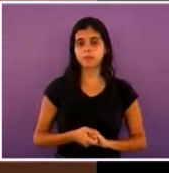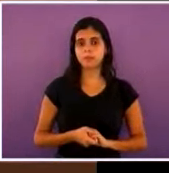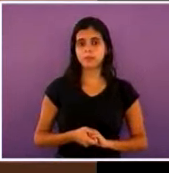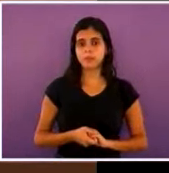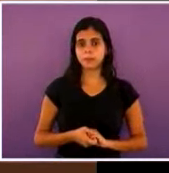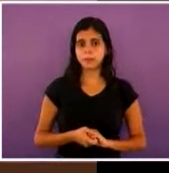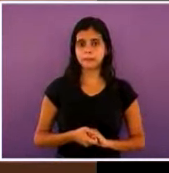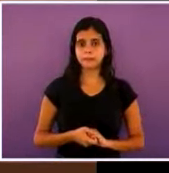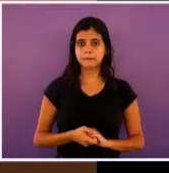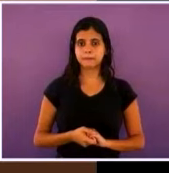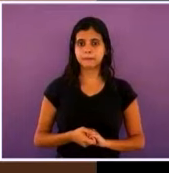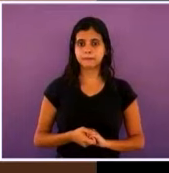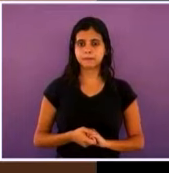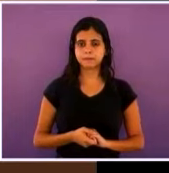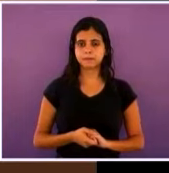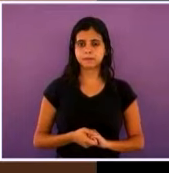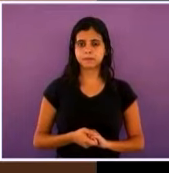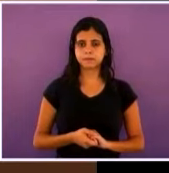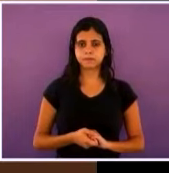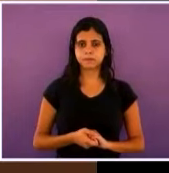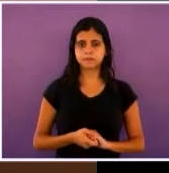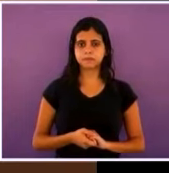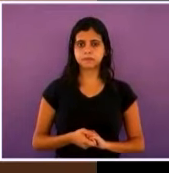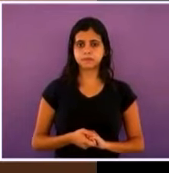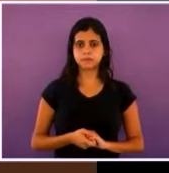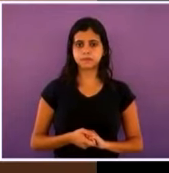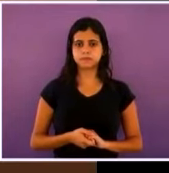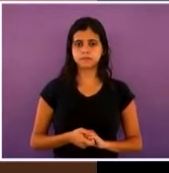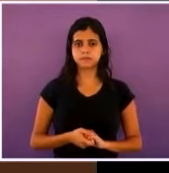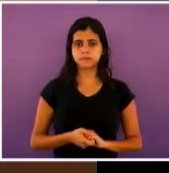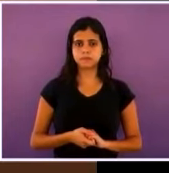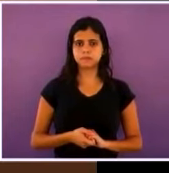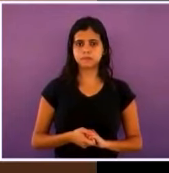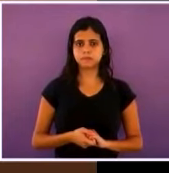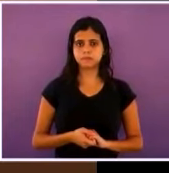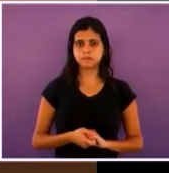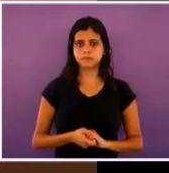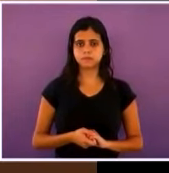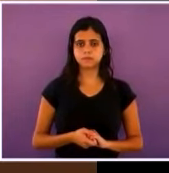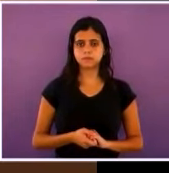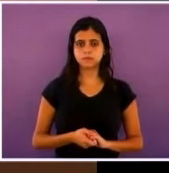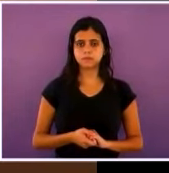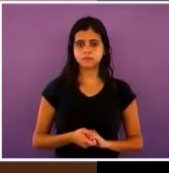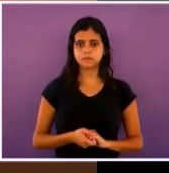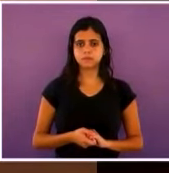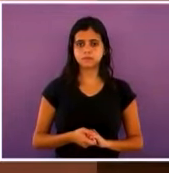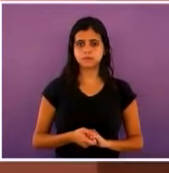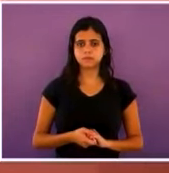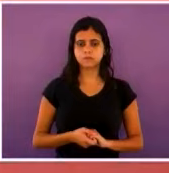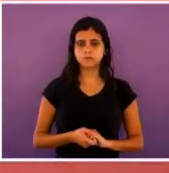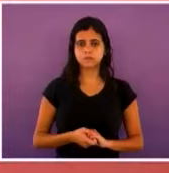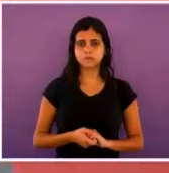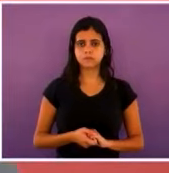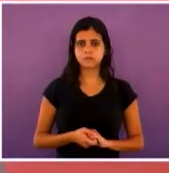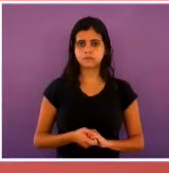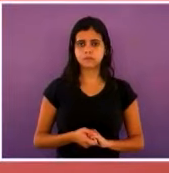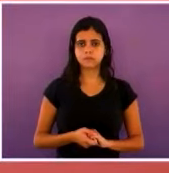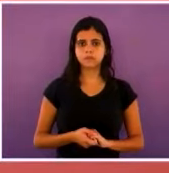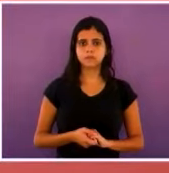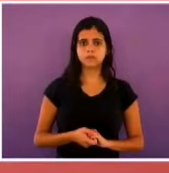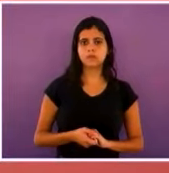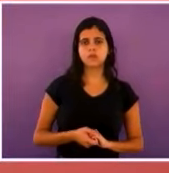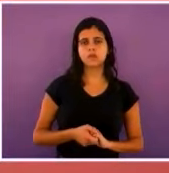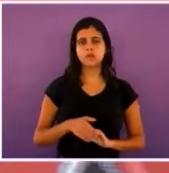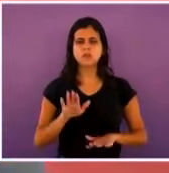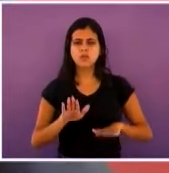years, popes have been coming from different places, but mainly from European countries. Há pelo menos durante